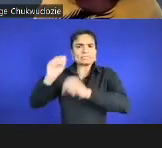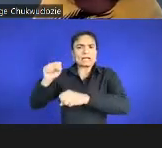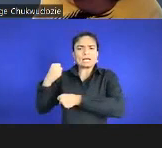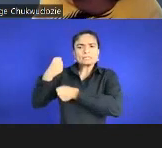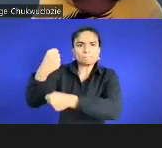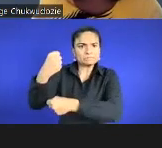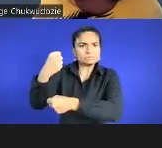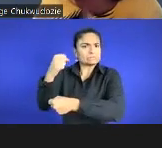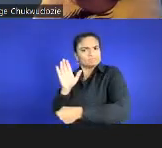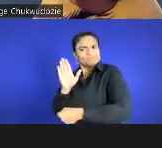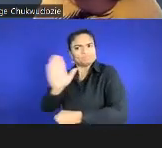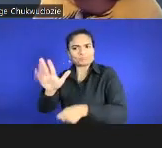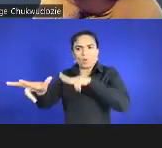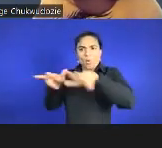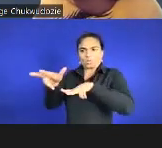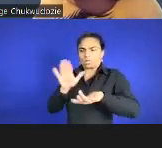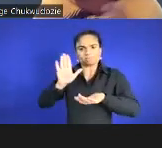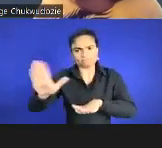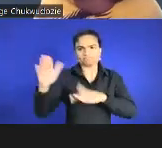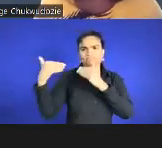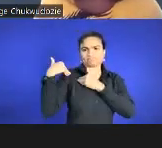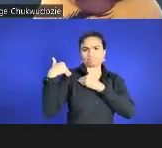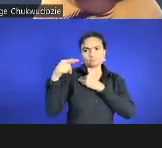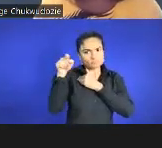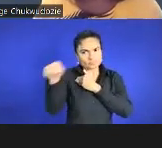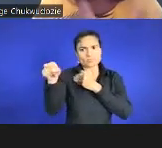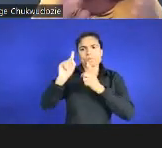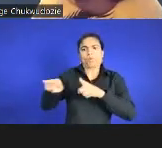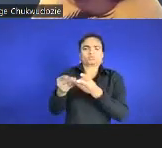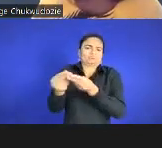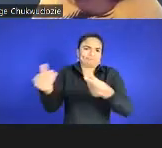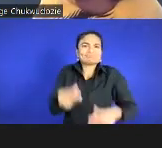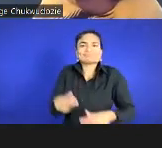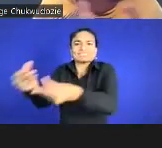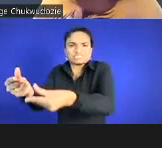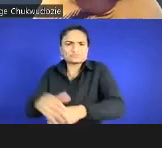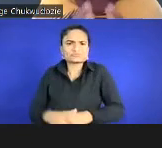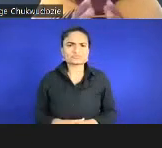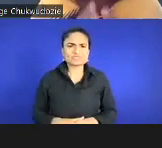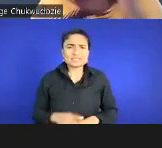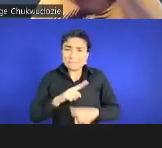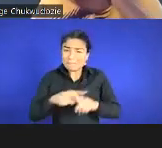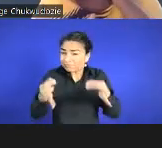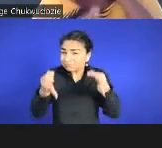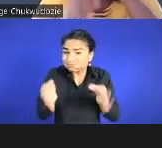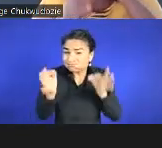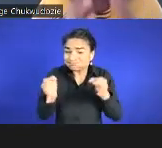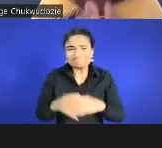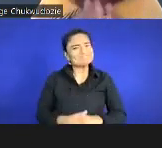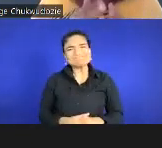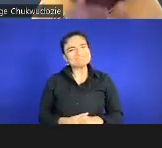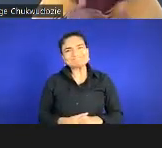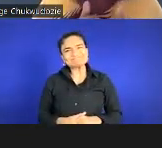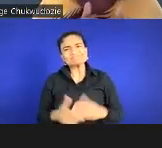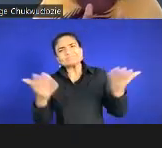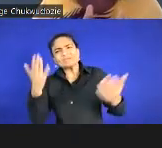funding, purposes. Maybe the donors are different. So in that case, yes, it's fine, but it's important